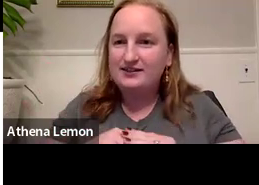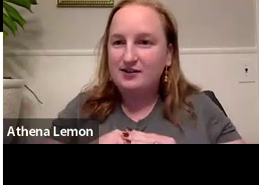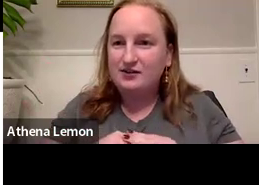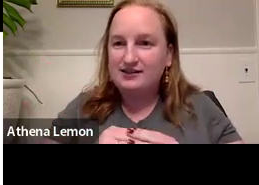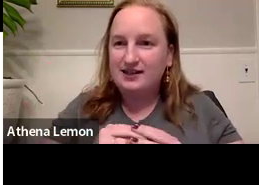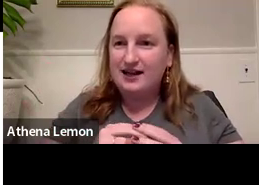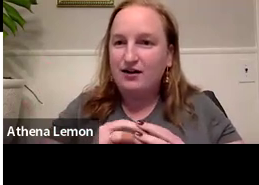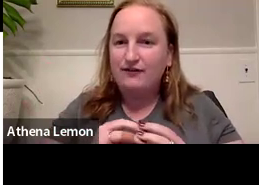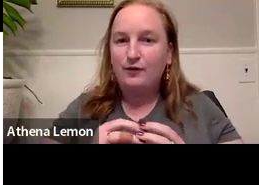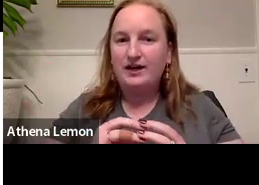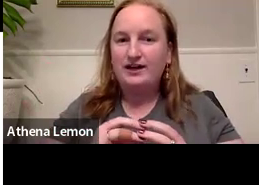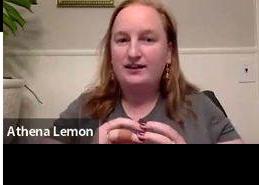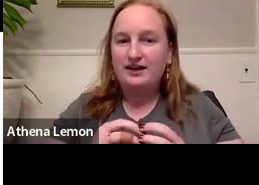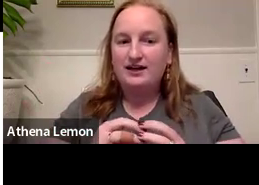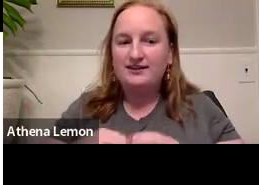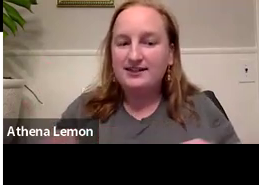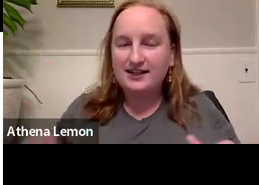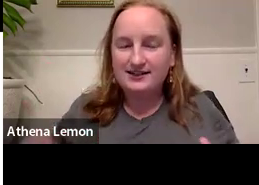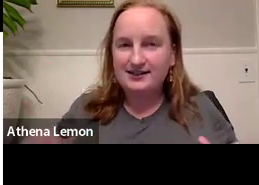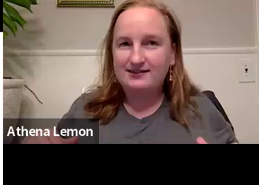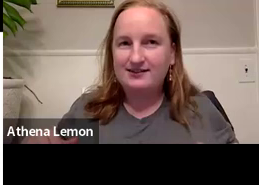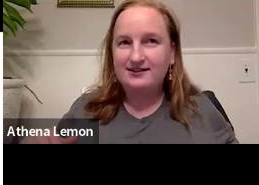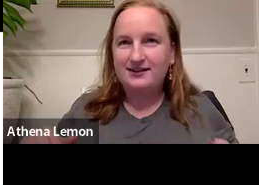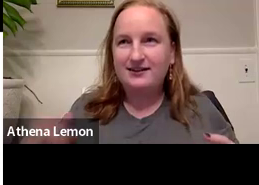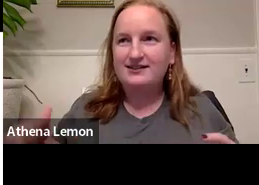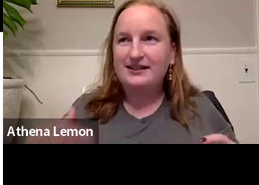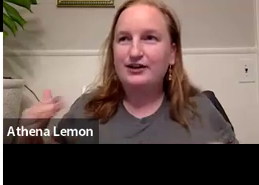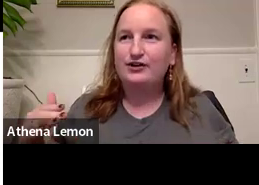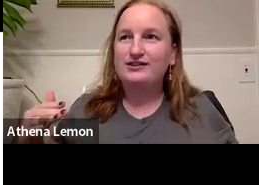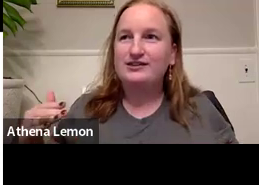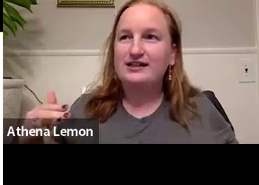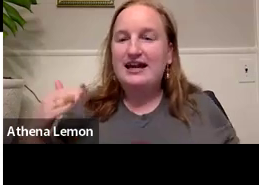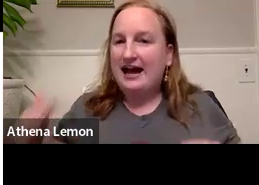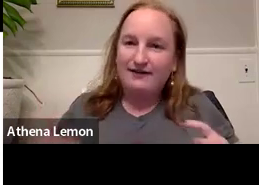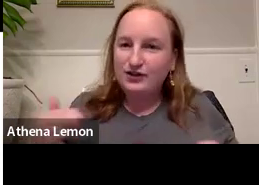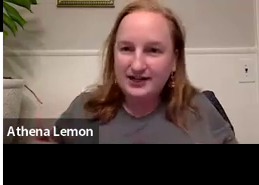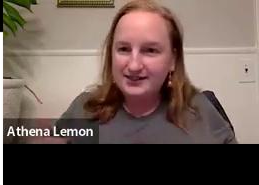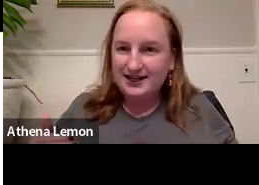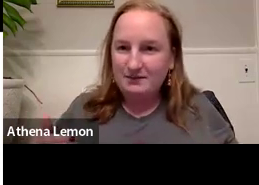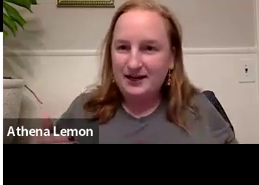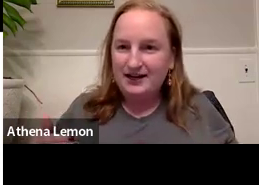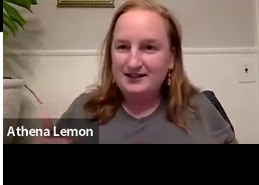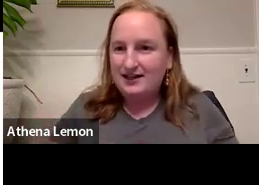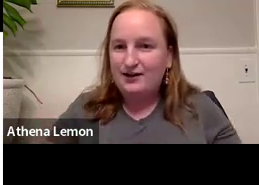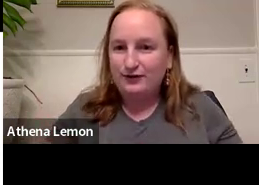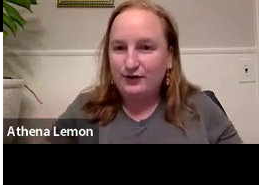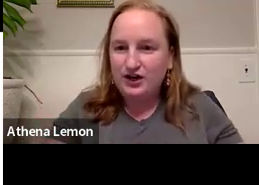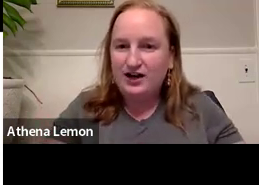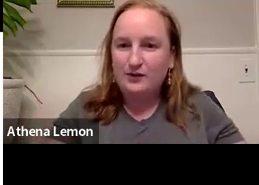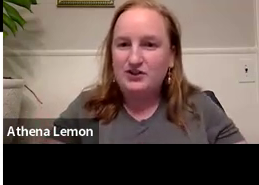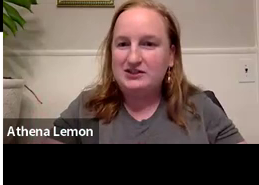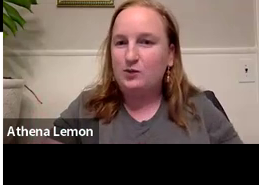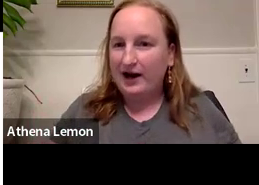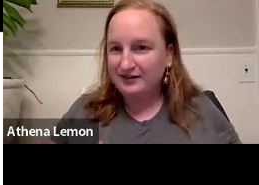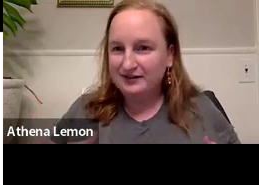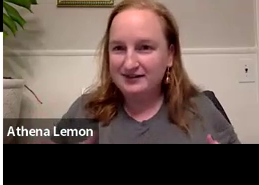I wanted to start this slide off with the CDC's this year's advertising campaign to get your flu